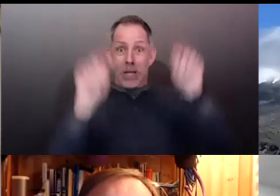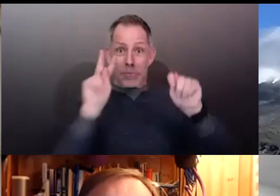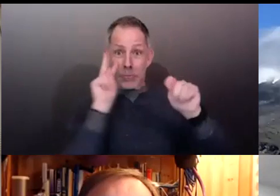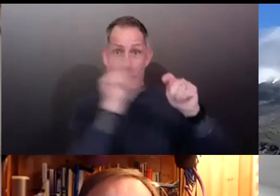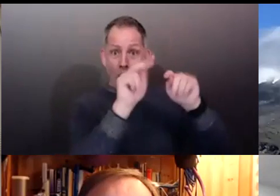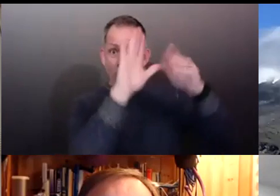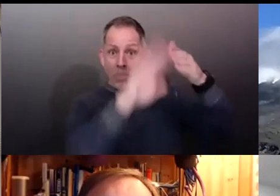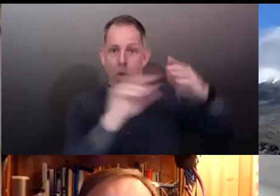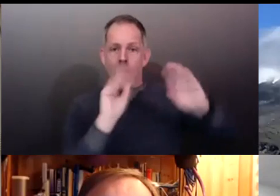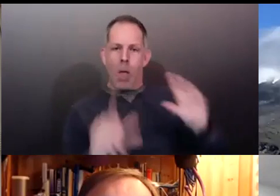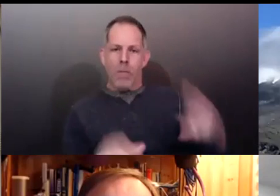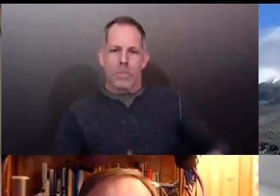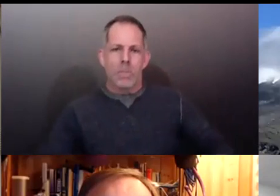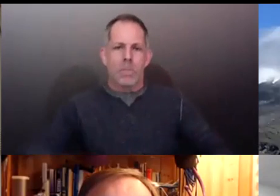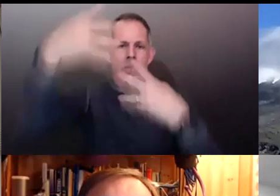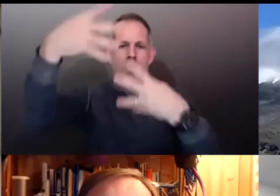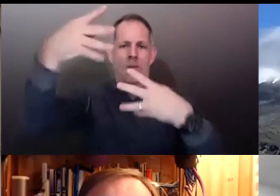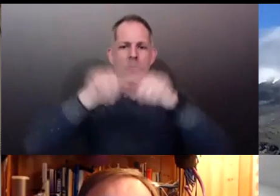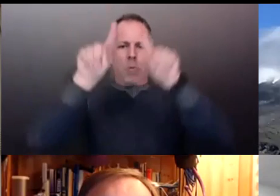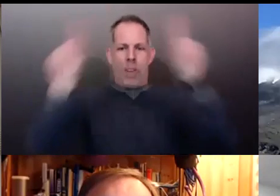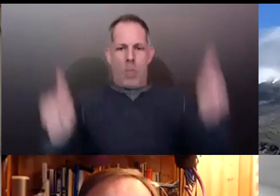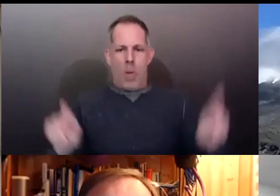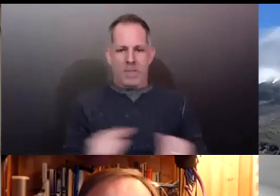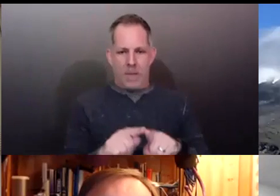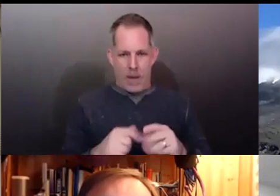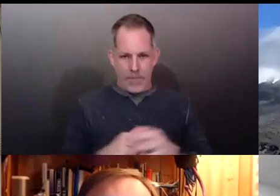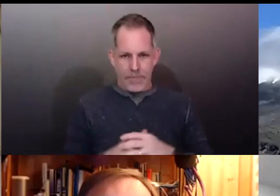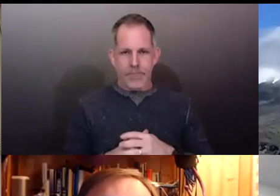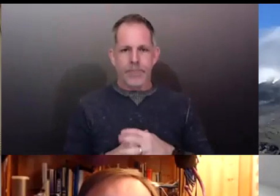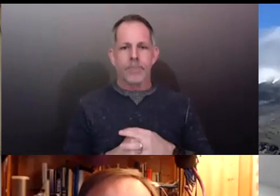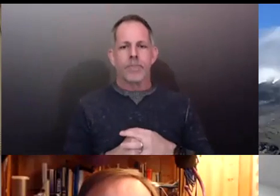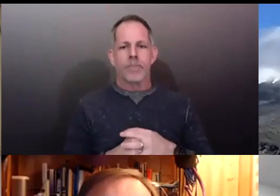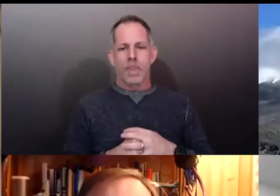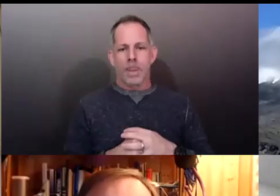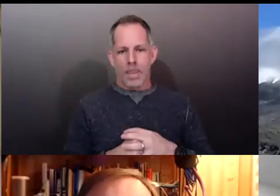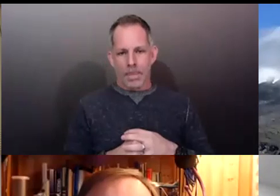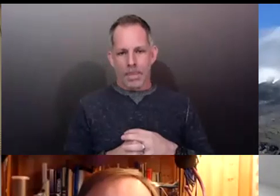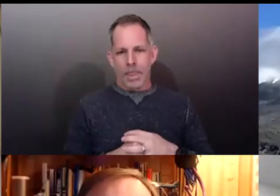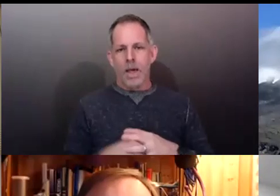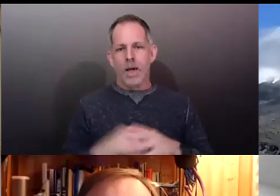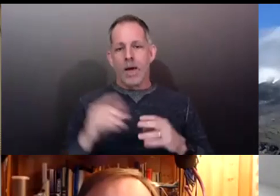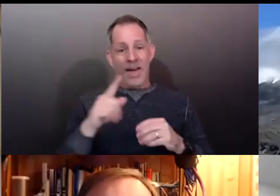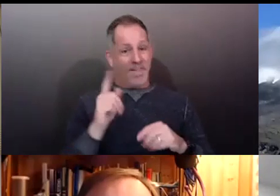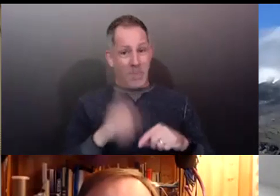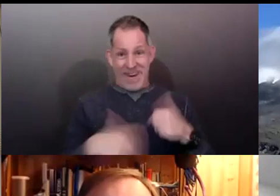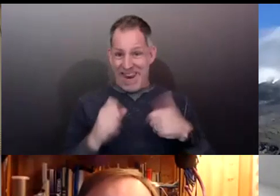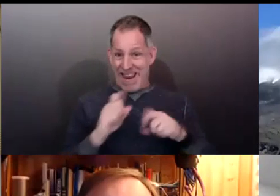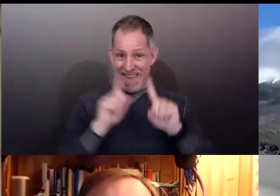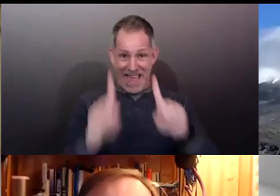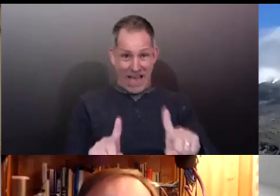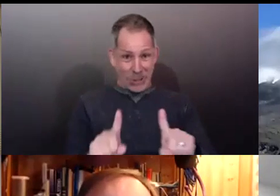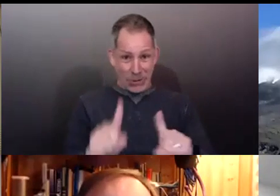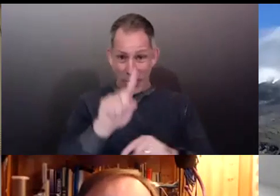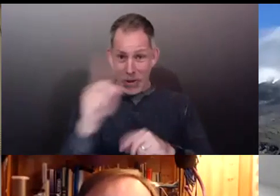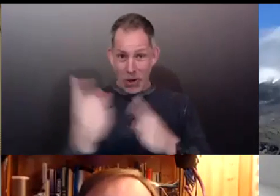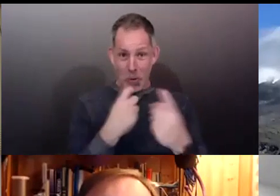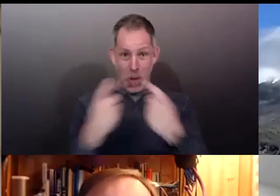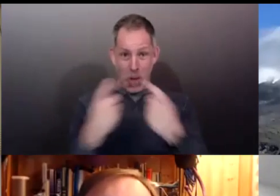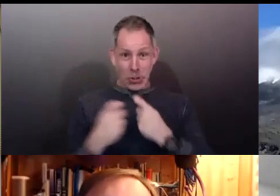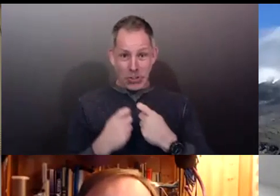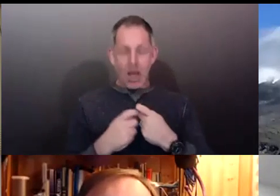and ones that we can't get to, we'll provide answers, and that will also be posted on the Snohomish Health District's website under news and